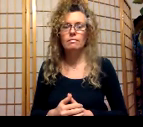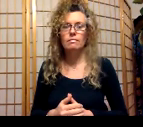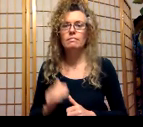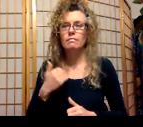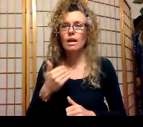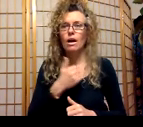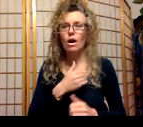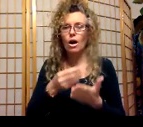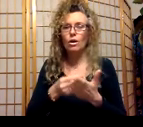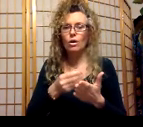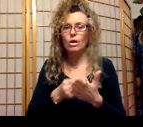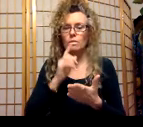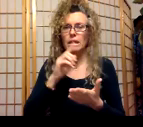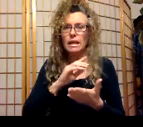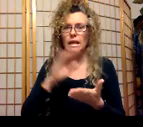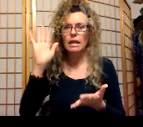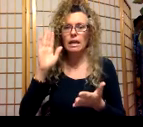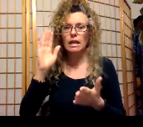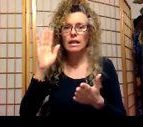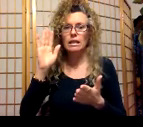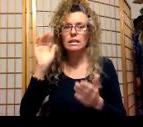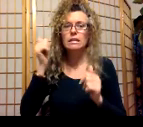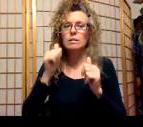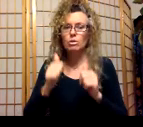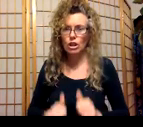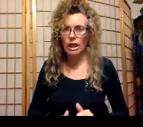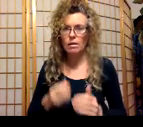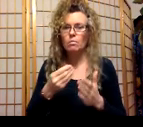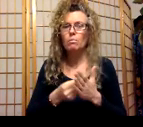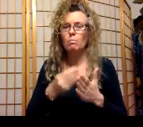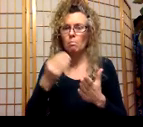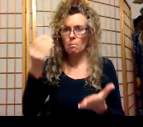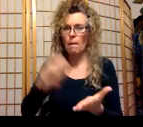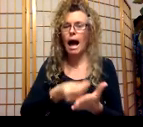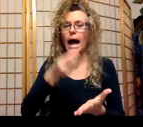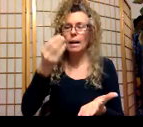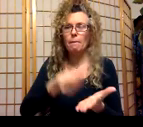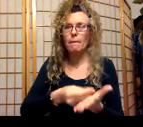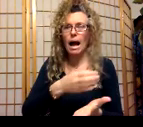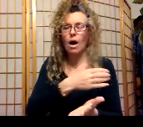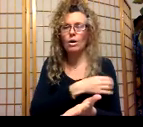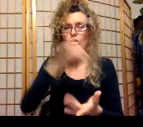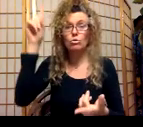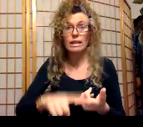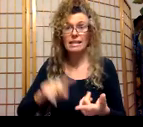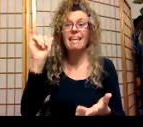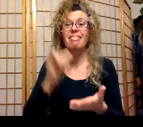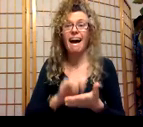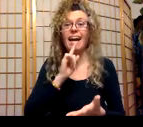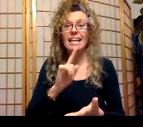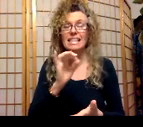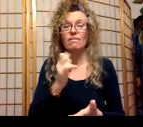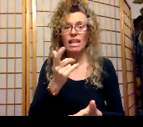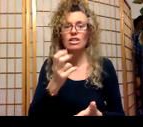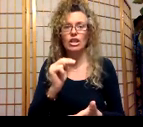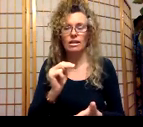Our currency is being depreciated, purchasing power decreases. That is what inflation is. So, what is found to